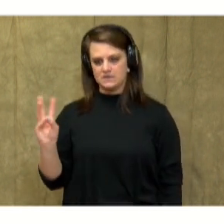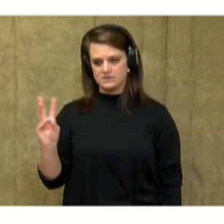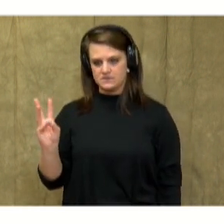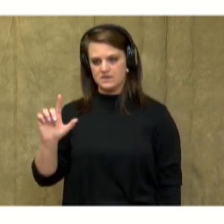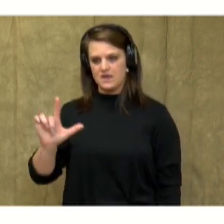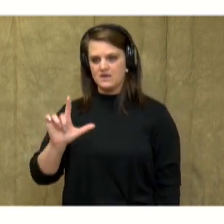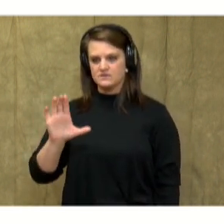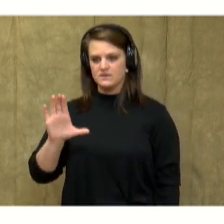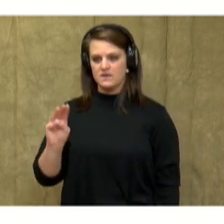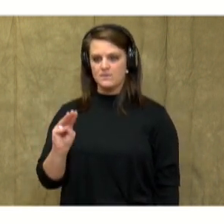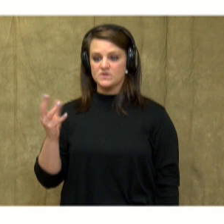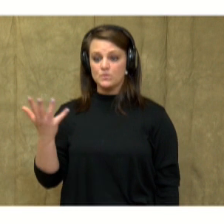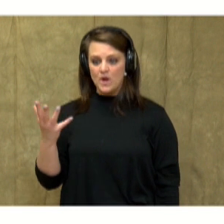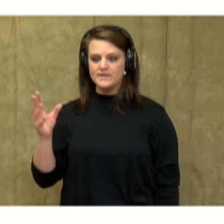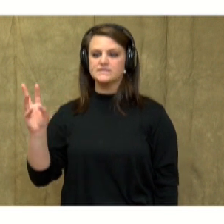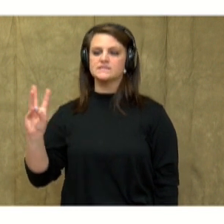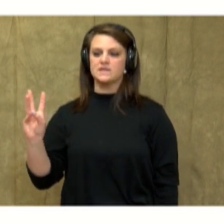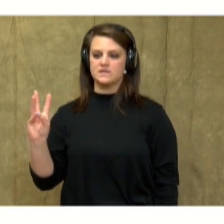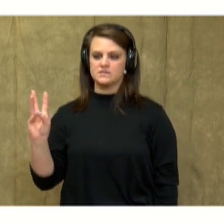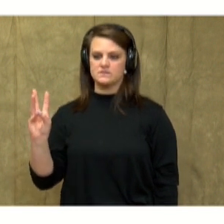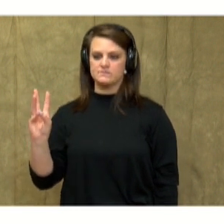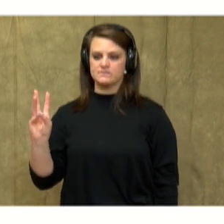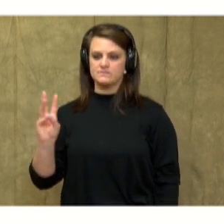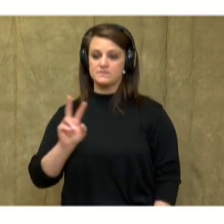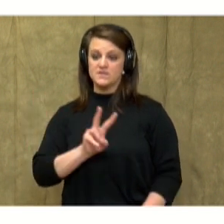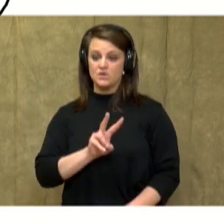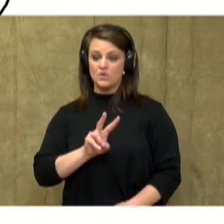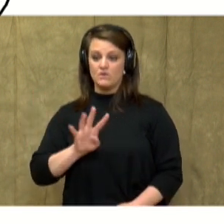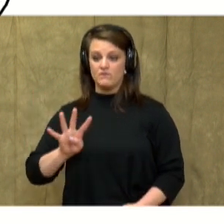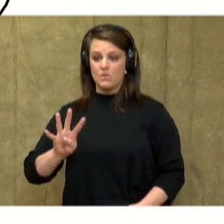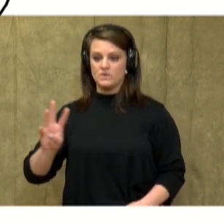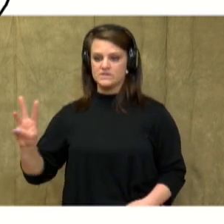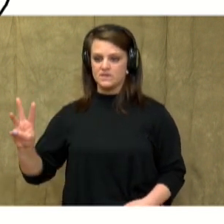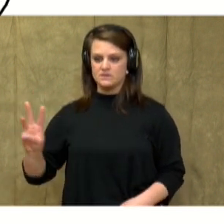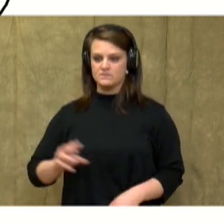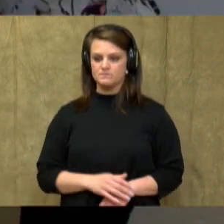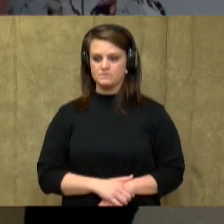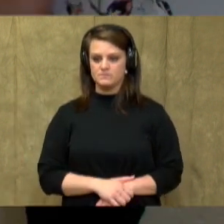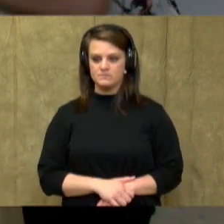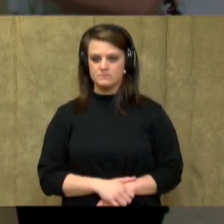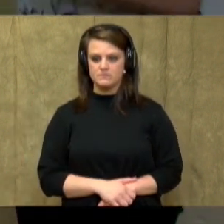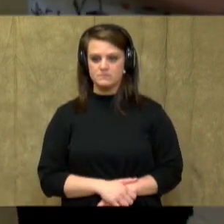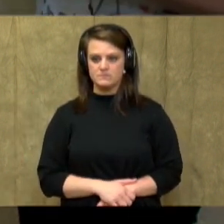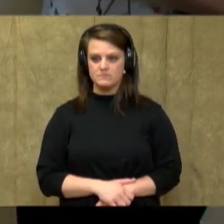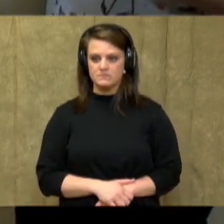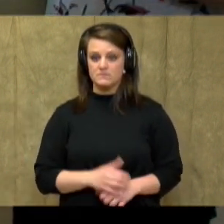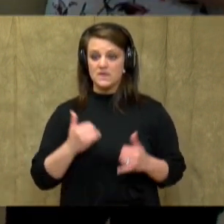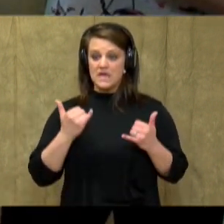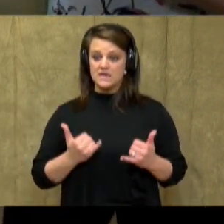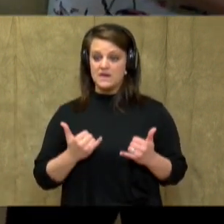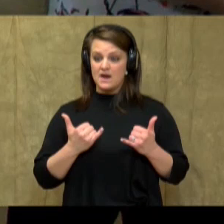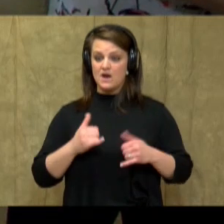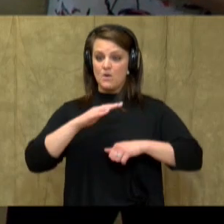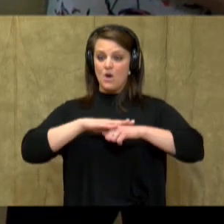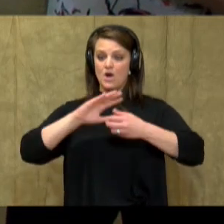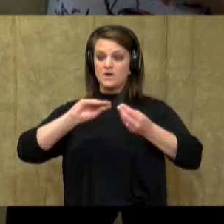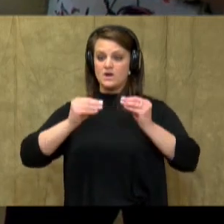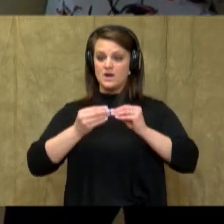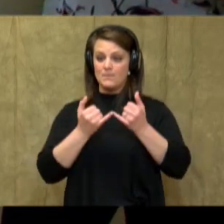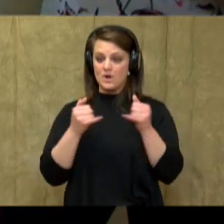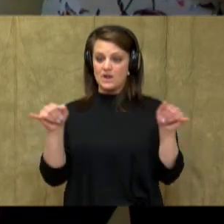common denominator. But just in case, 2, 4, 6. There it is. Now, on my number